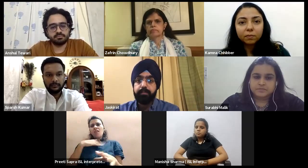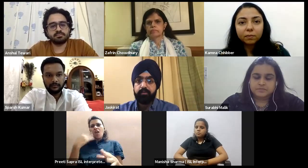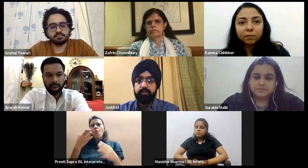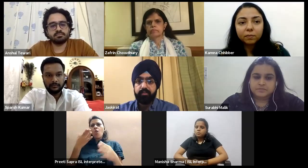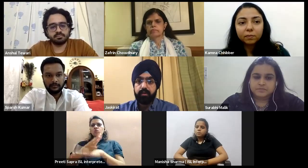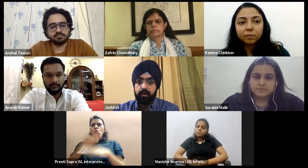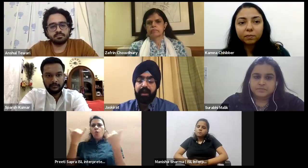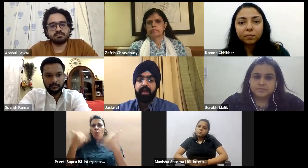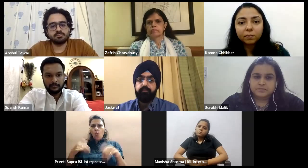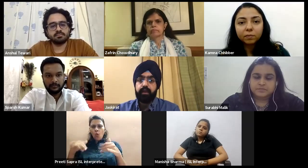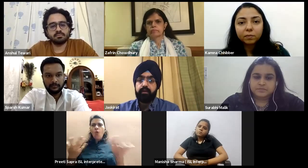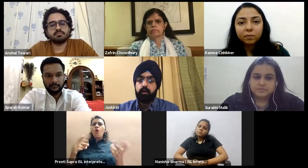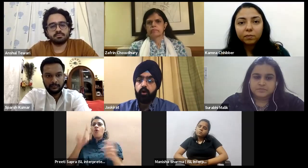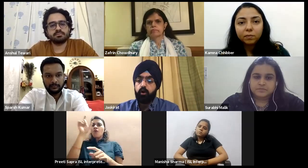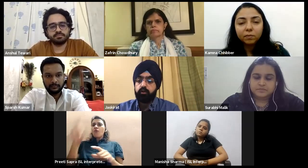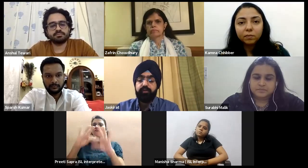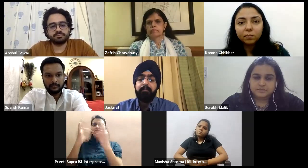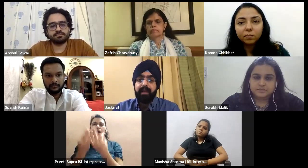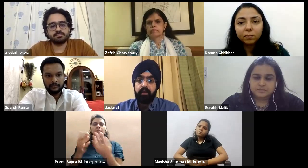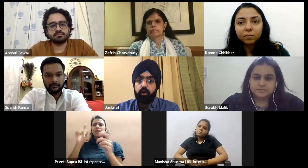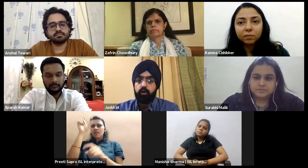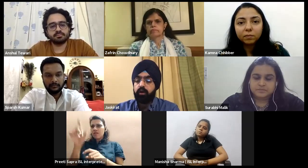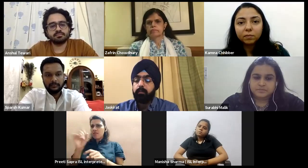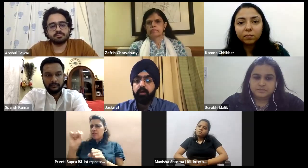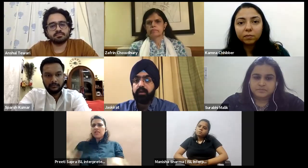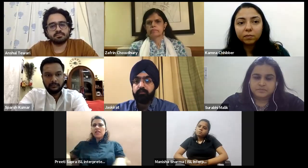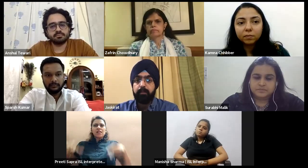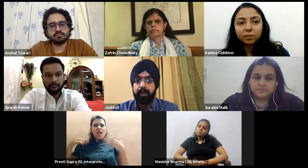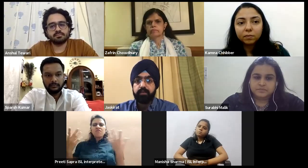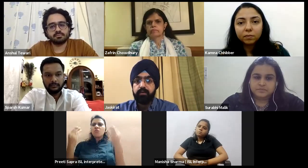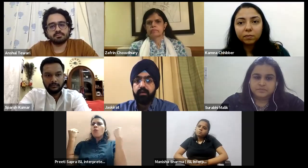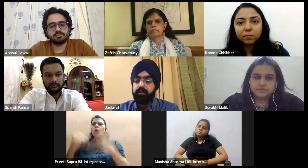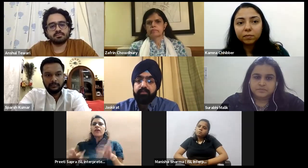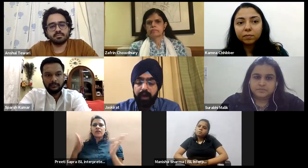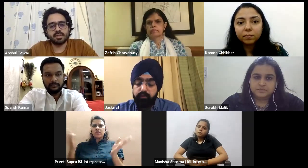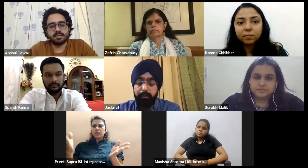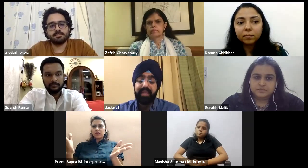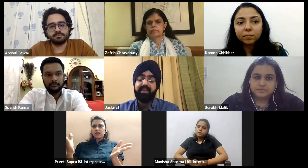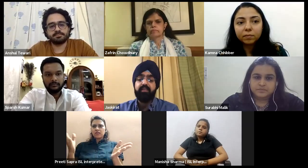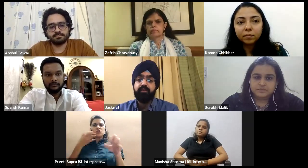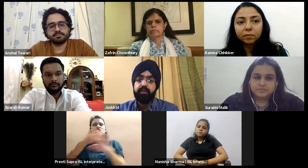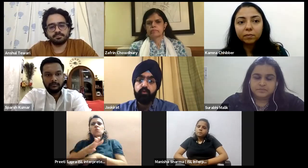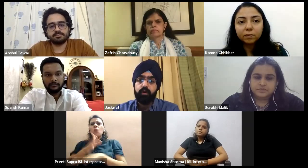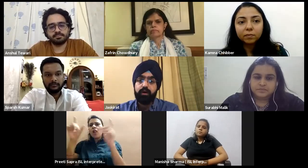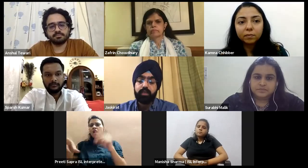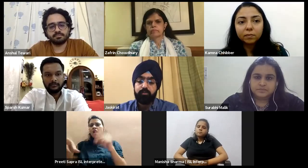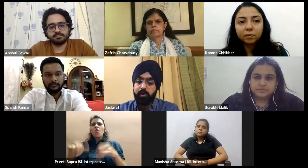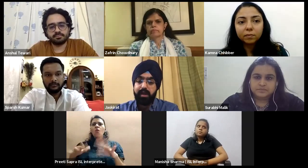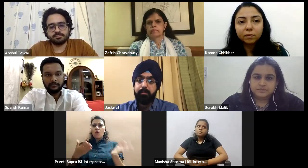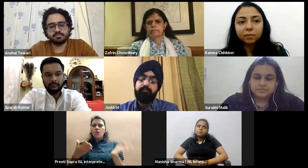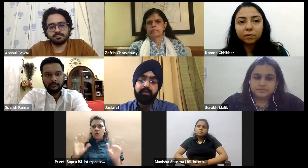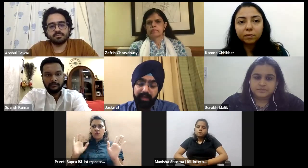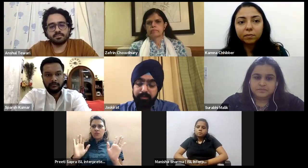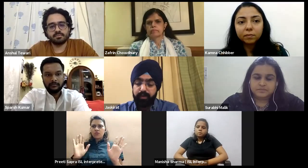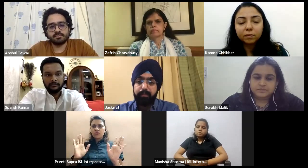a living person's life, or the family, or a community for that matter. That's one of the many things that we need to start